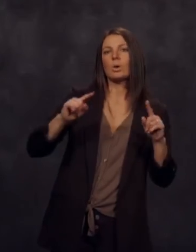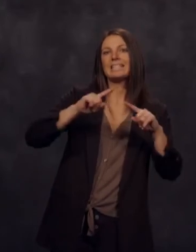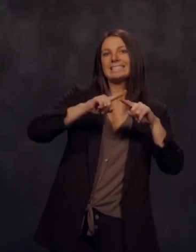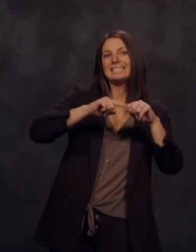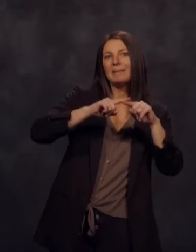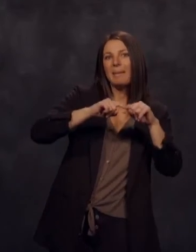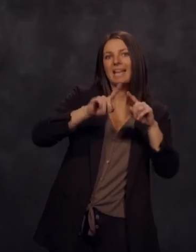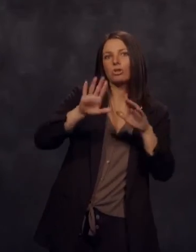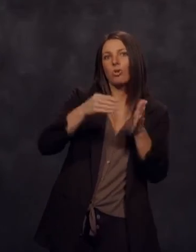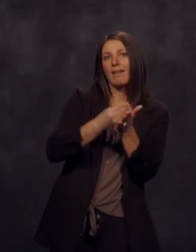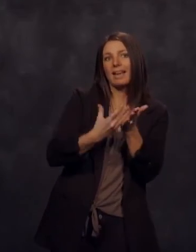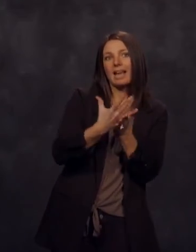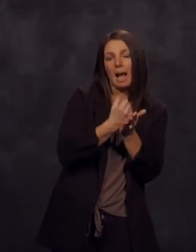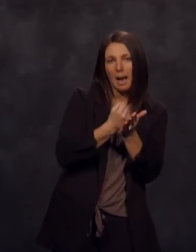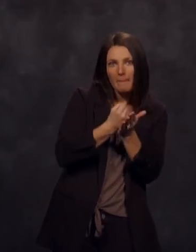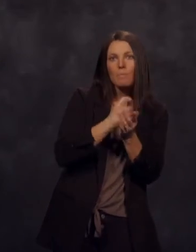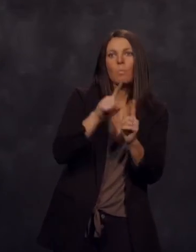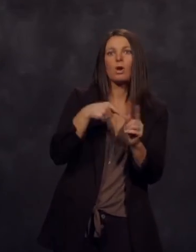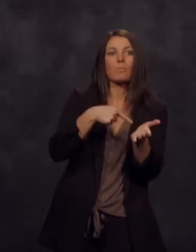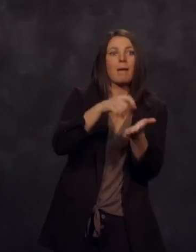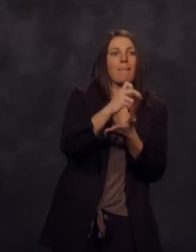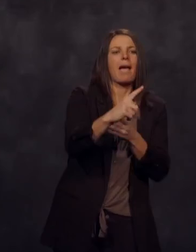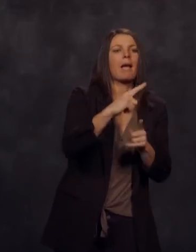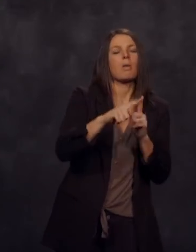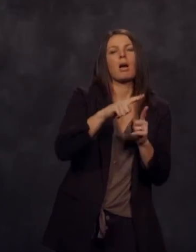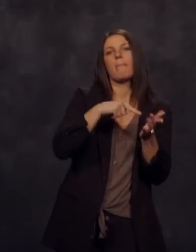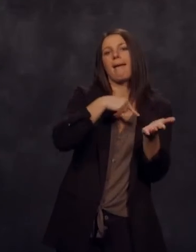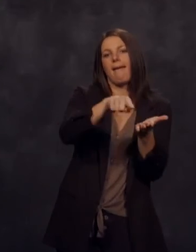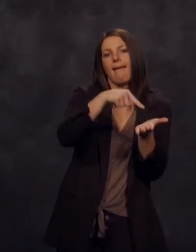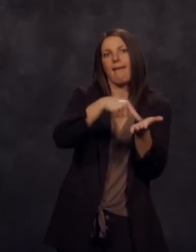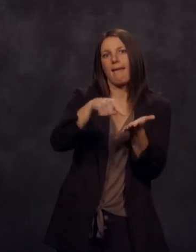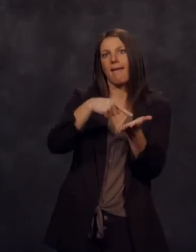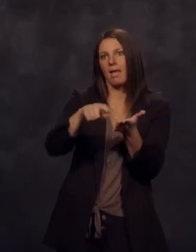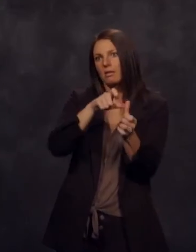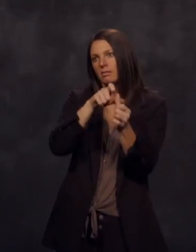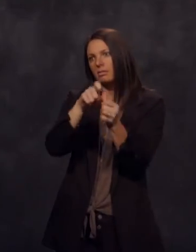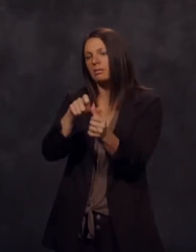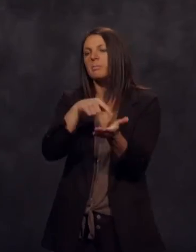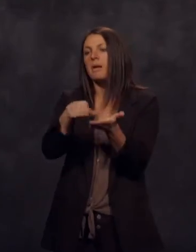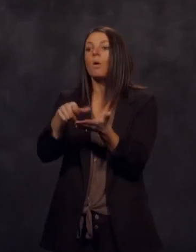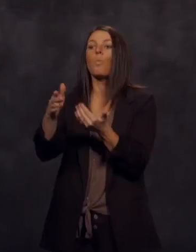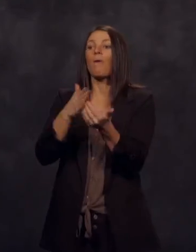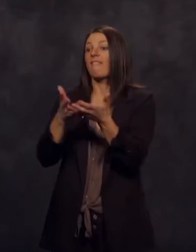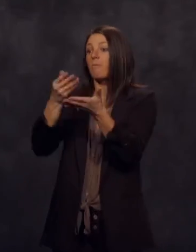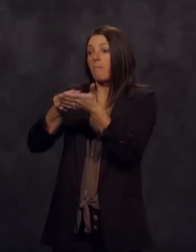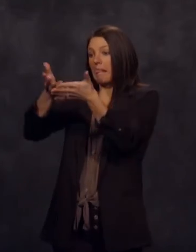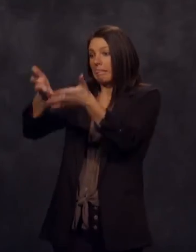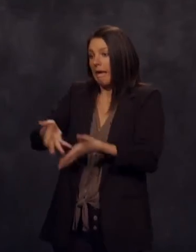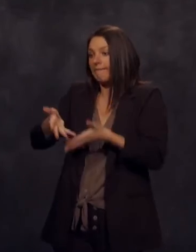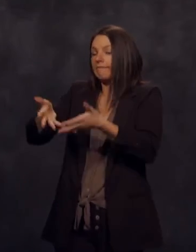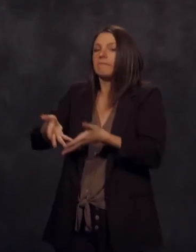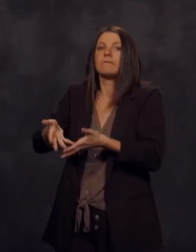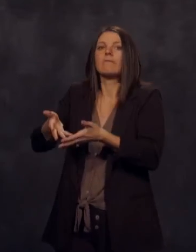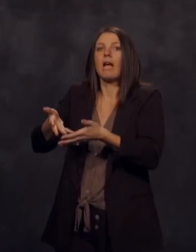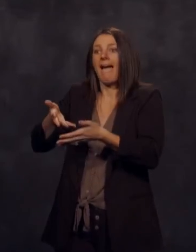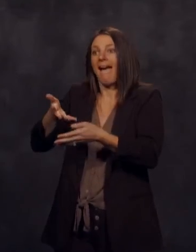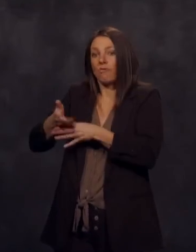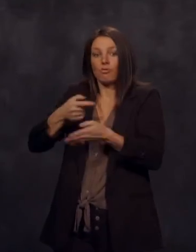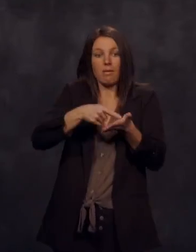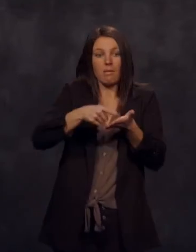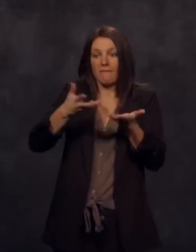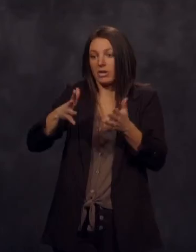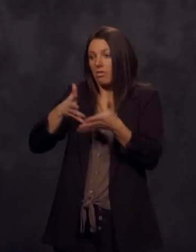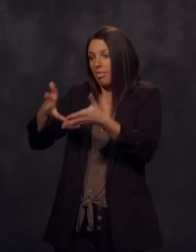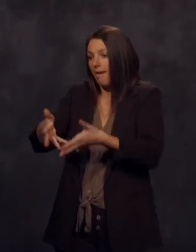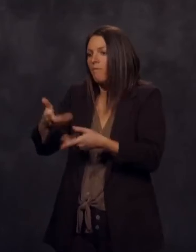on your income as you are repaying, but you make those consecutive payments, and then what's remaining after you would have